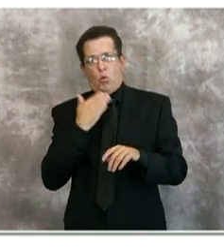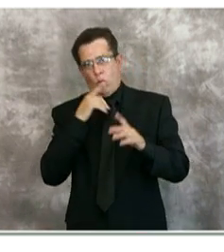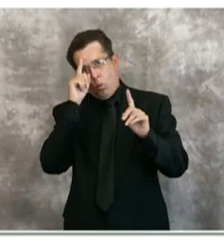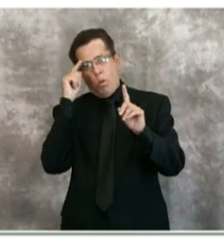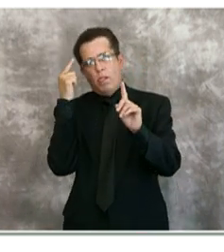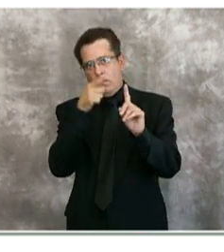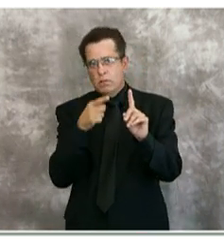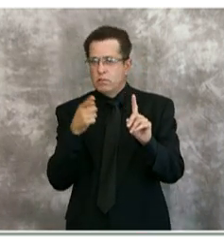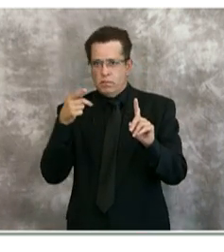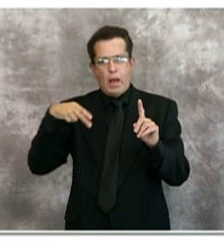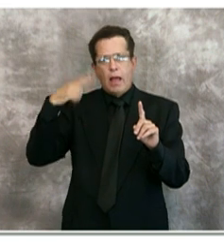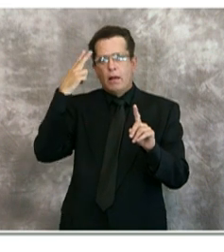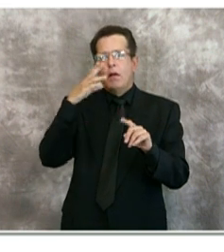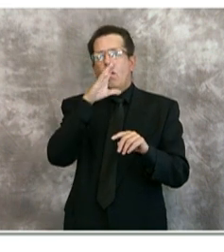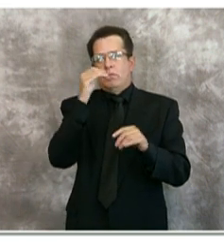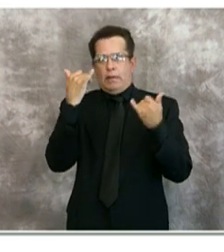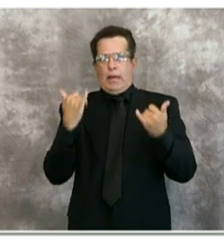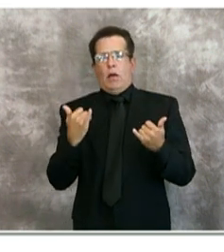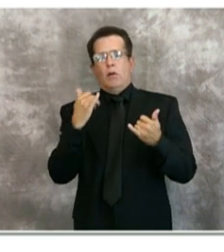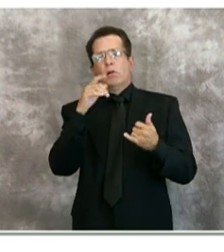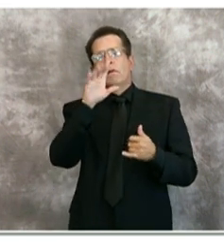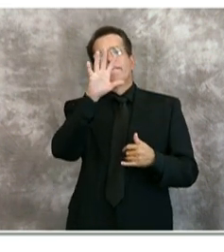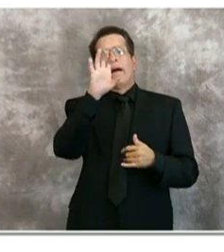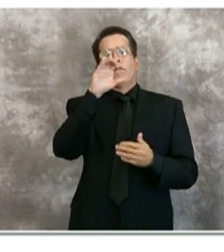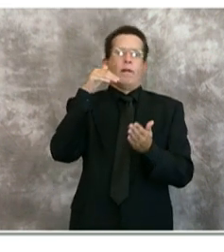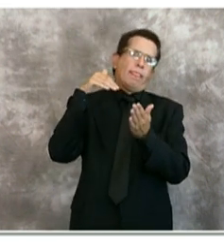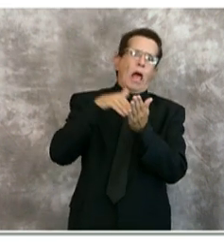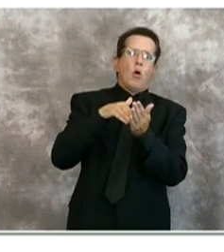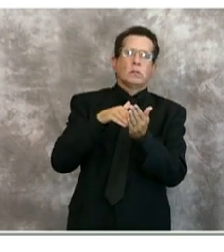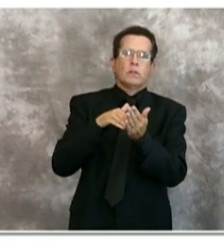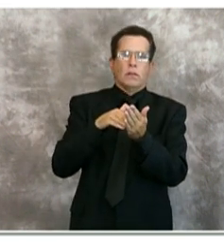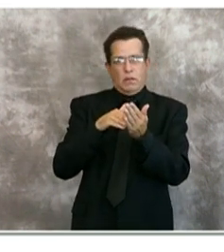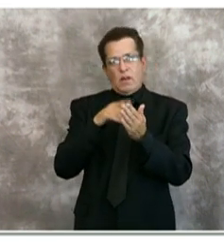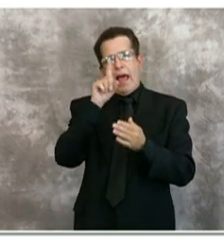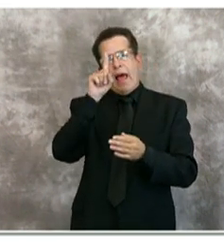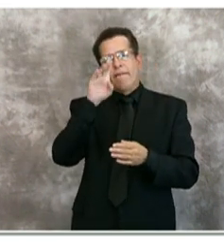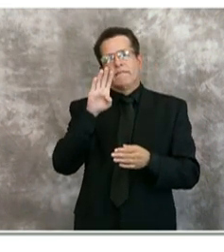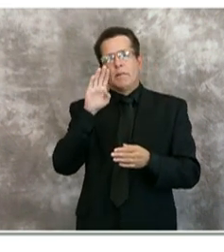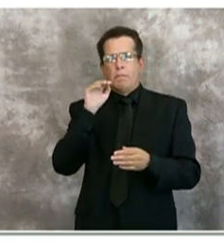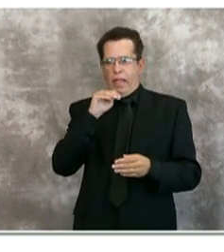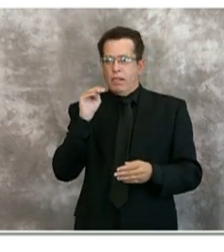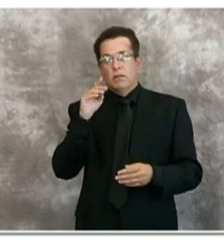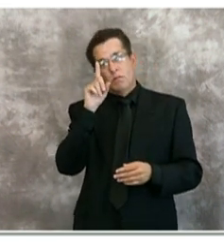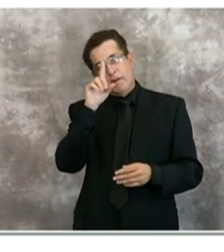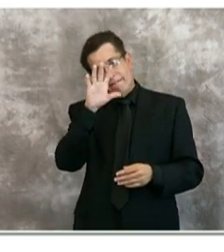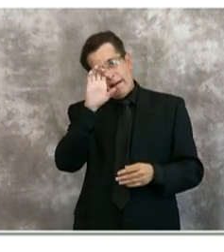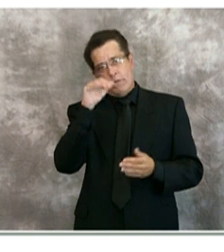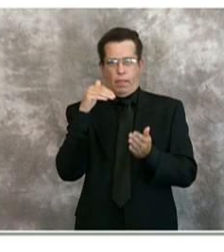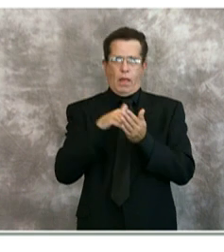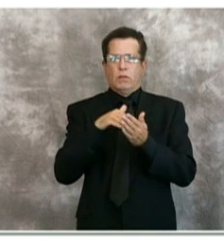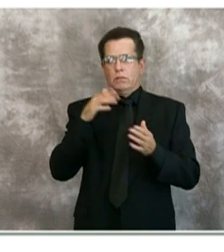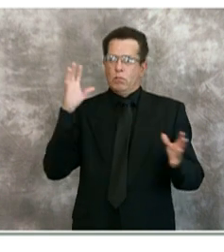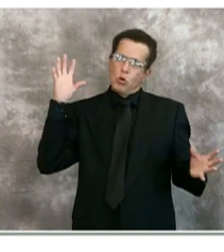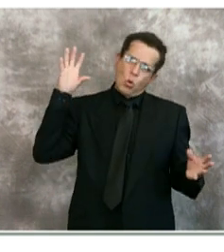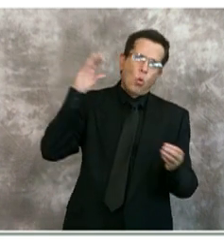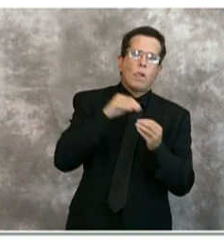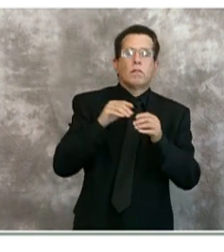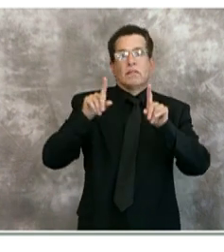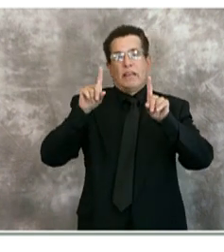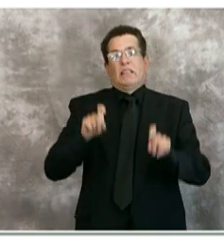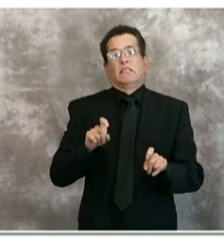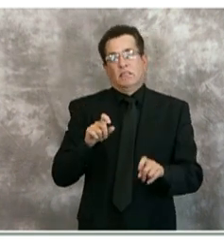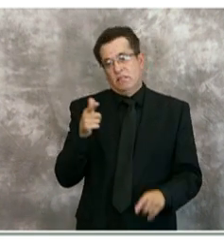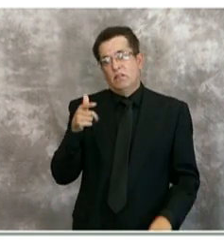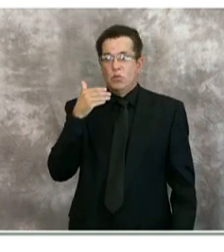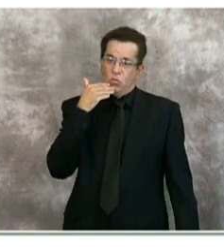today surpassed the 500,000 test reported threshold for our region, and we continue to do well as an urban county